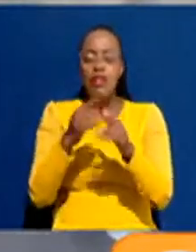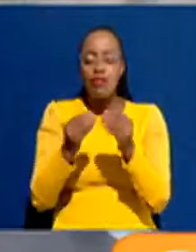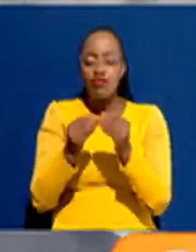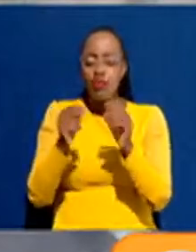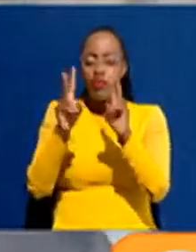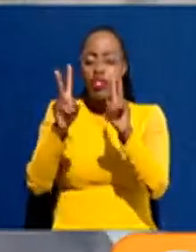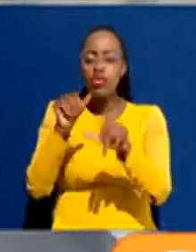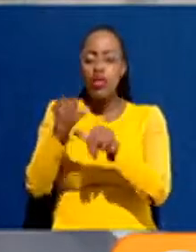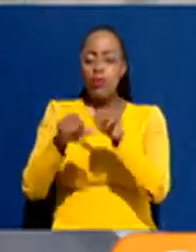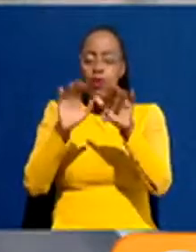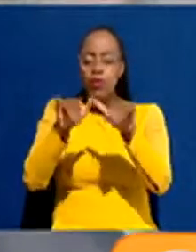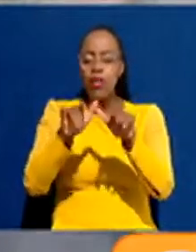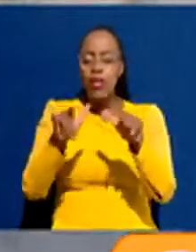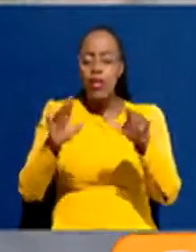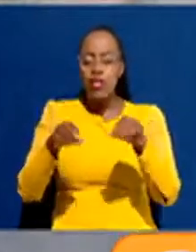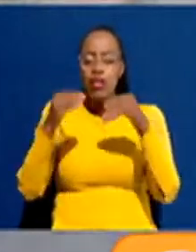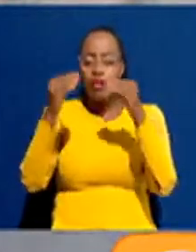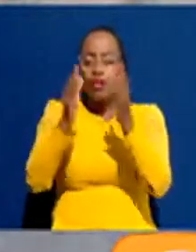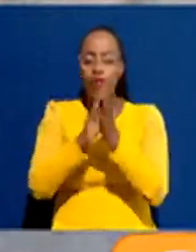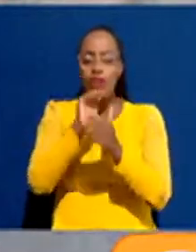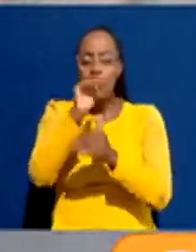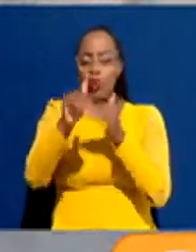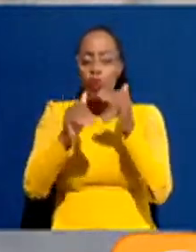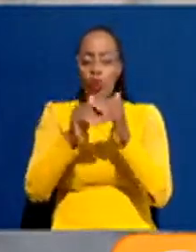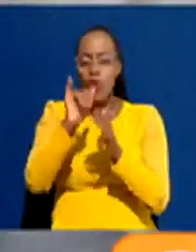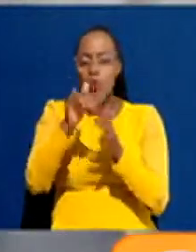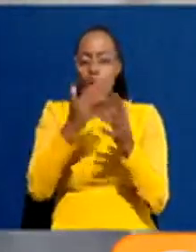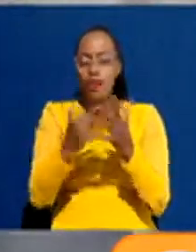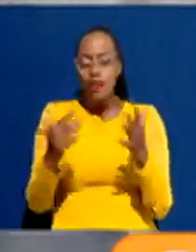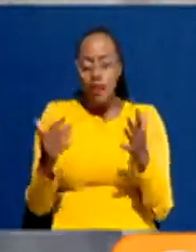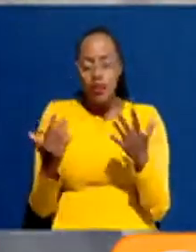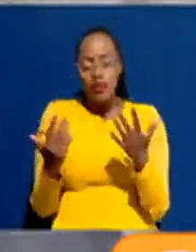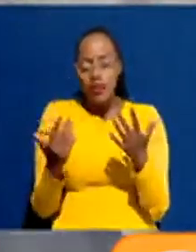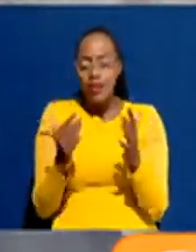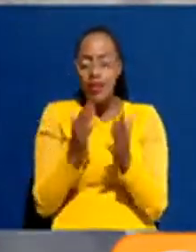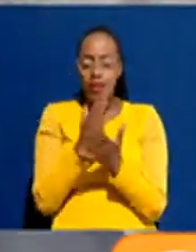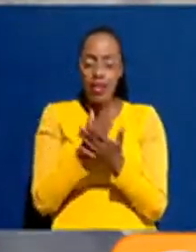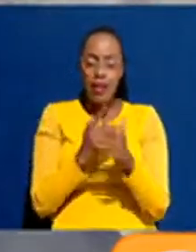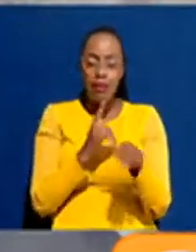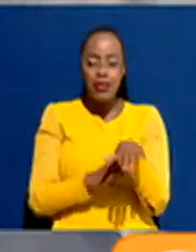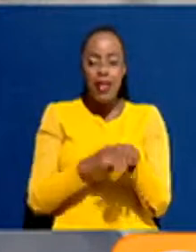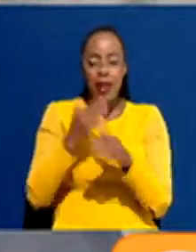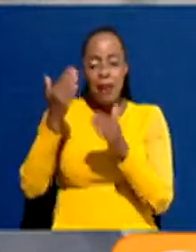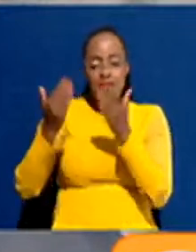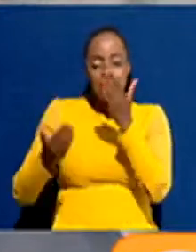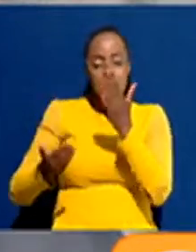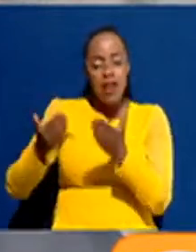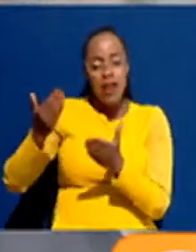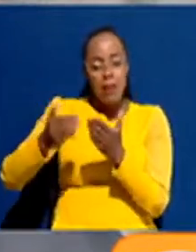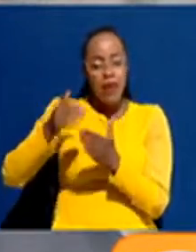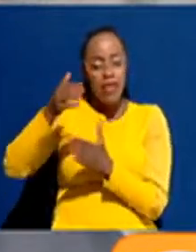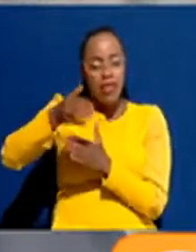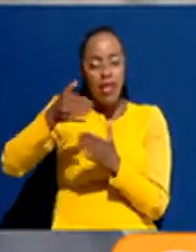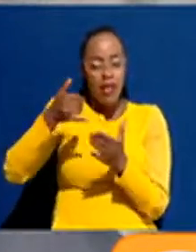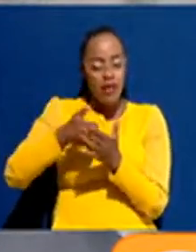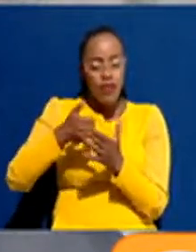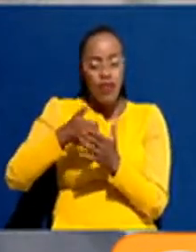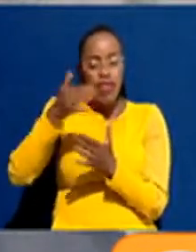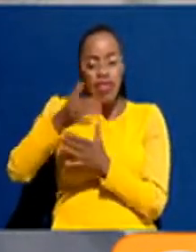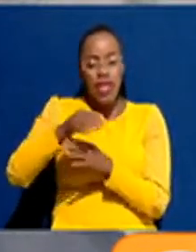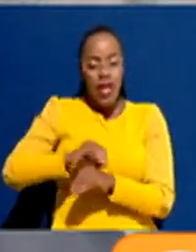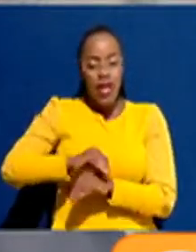land distribution and all those kind of things, but sometimes may not have been as clear as